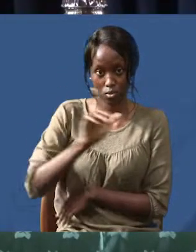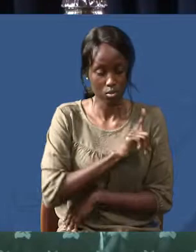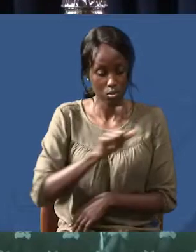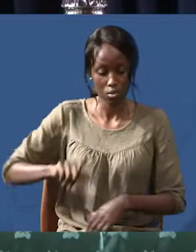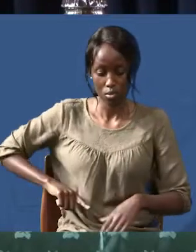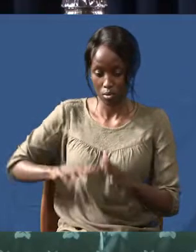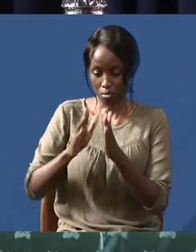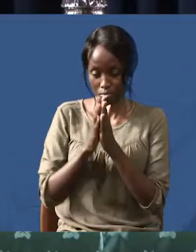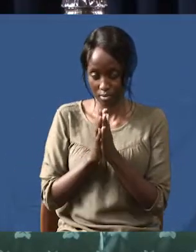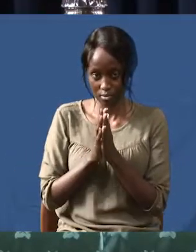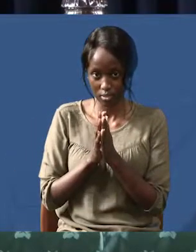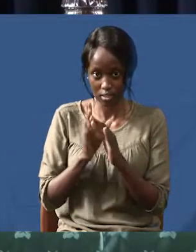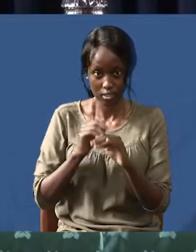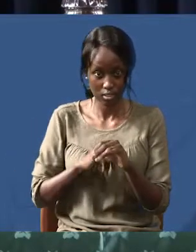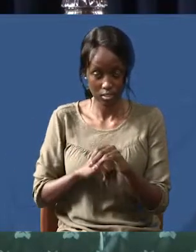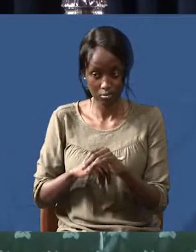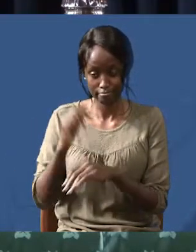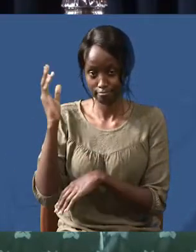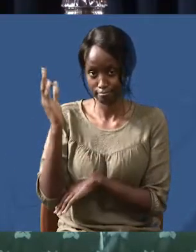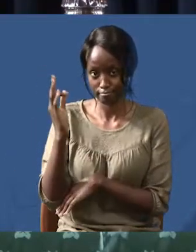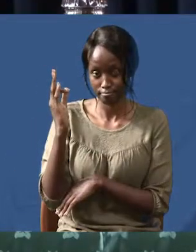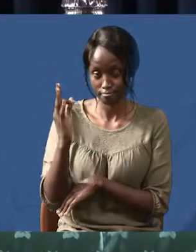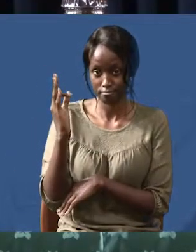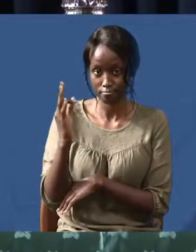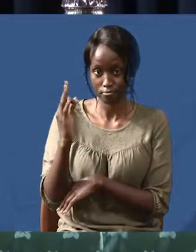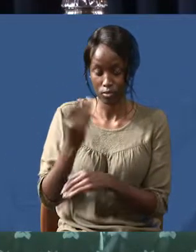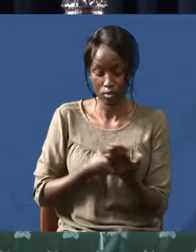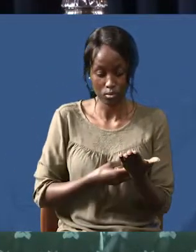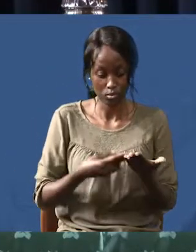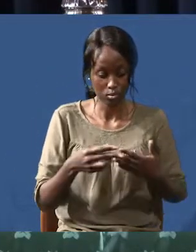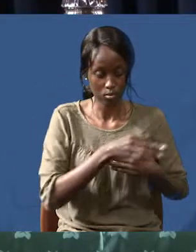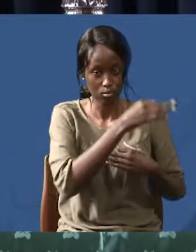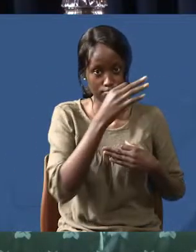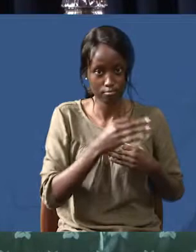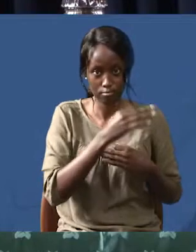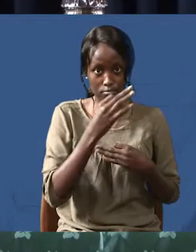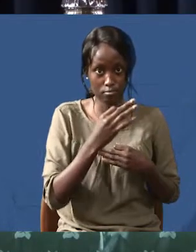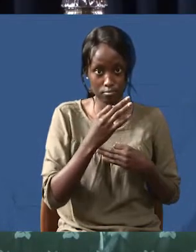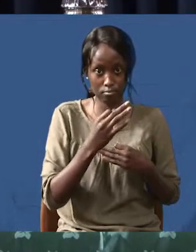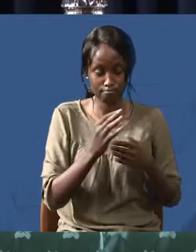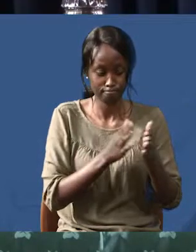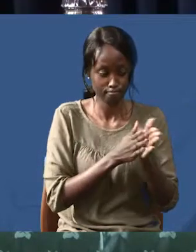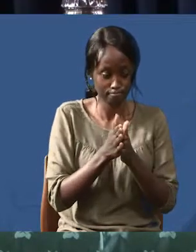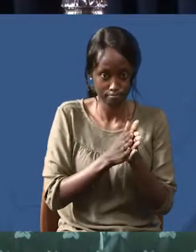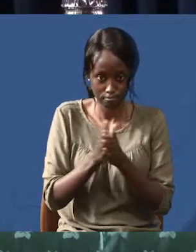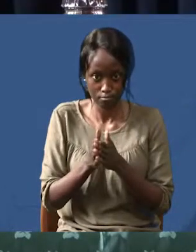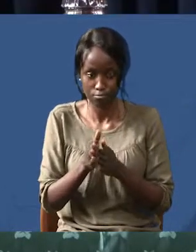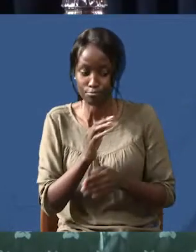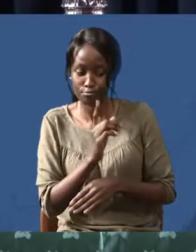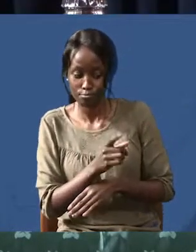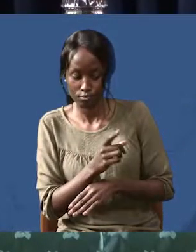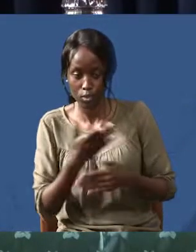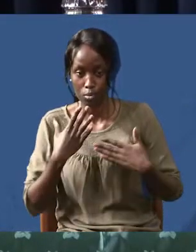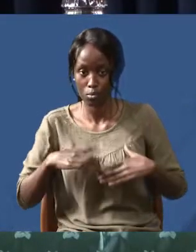King, that as I speak, dear Lord, your Holy Spirit will convict those who